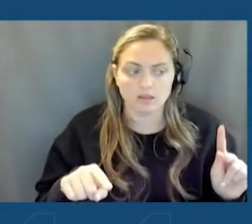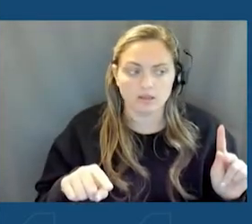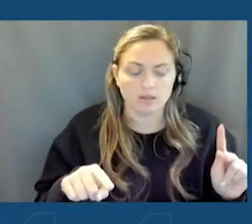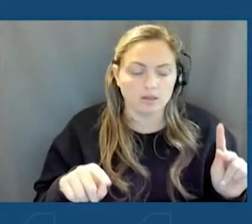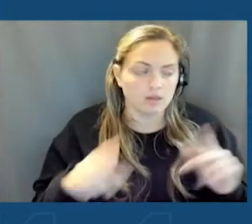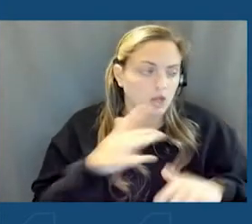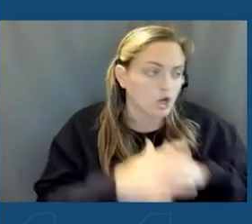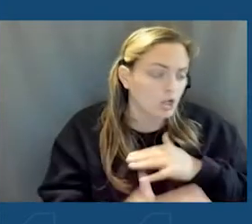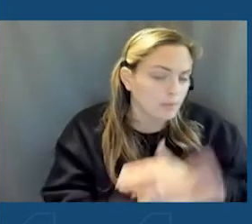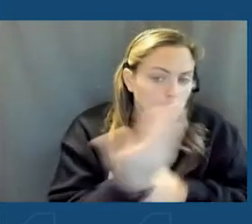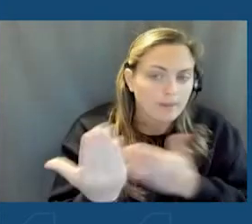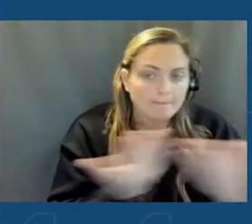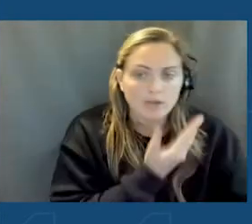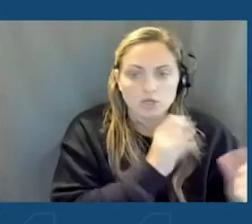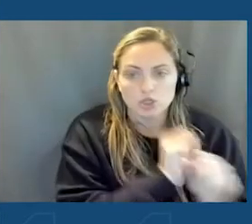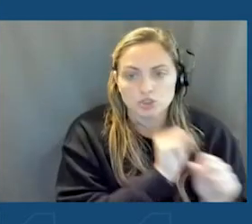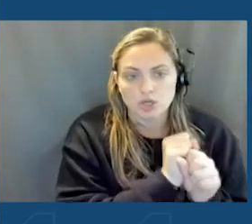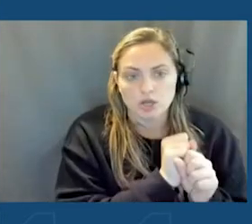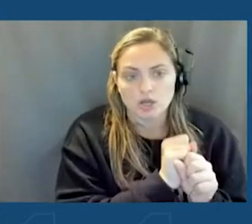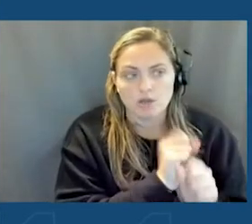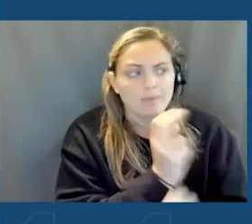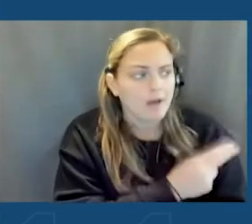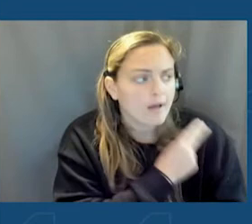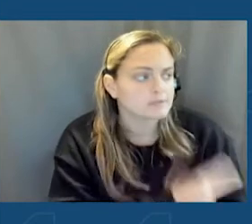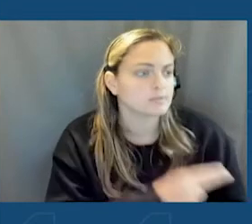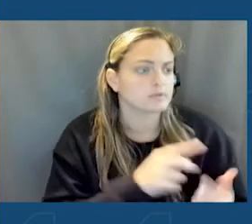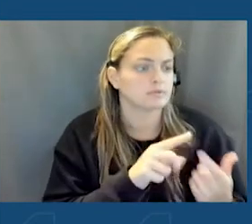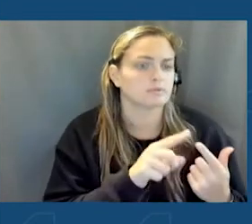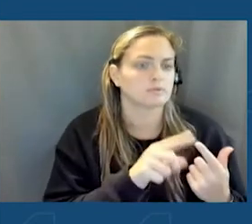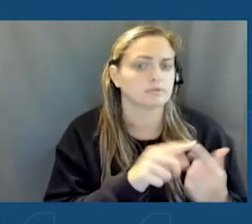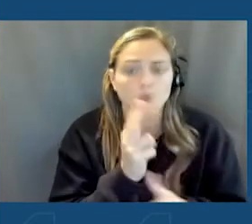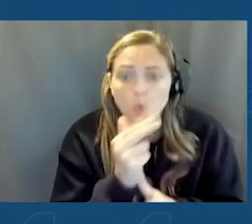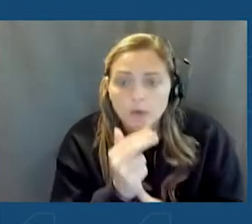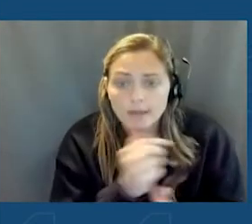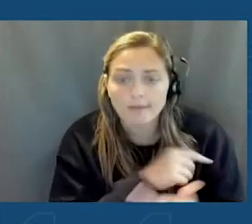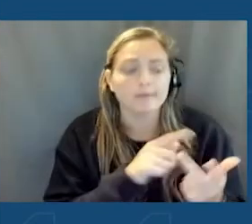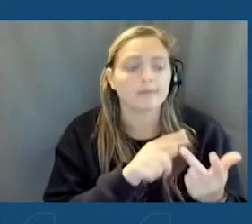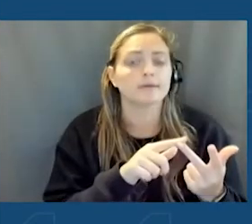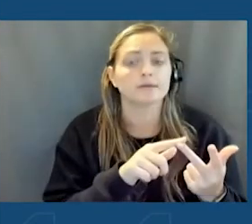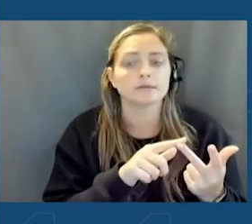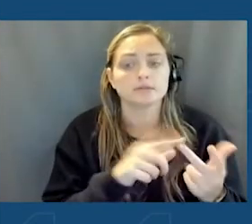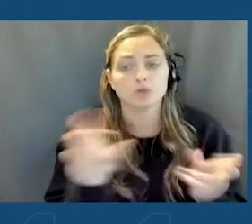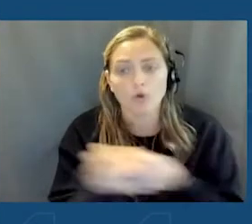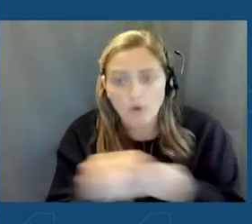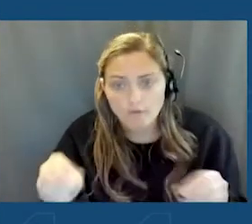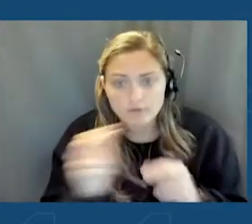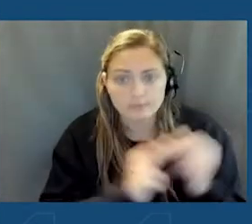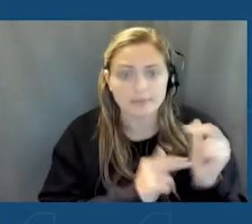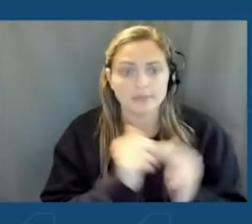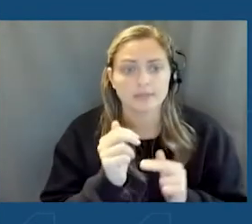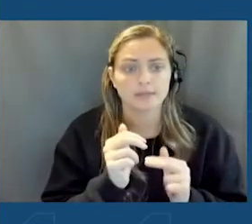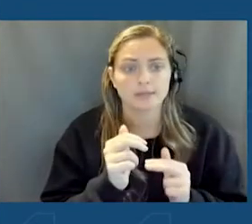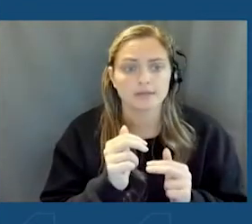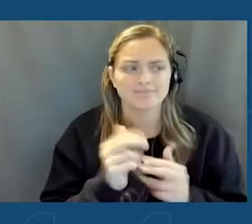to their jobs in hospitals and in hotels and office buildings. They take kids